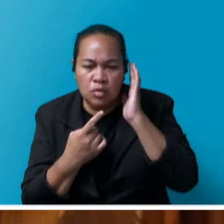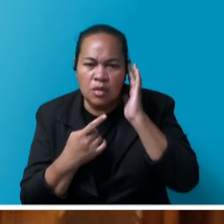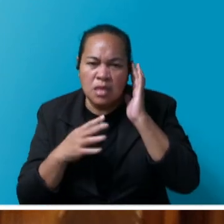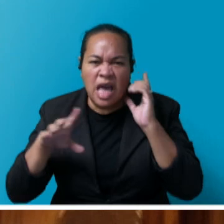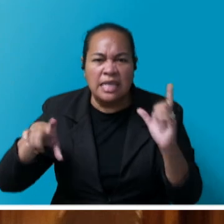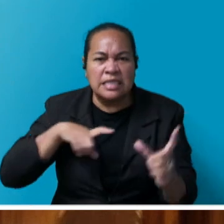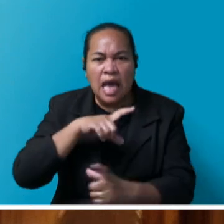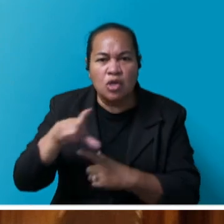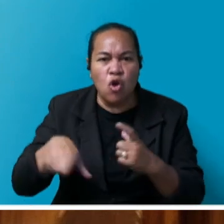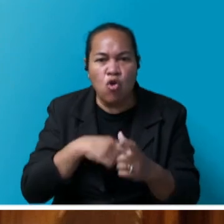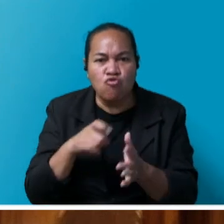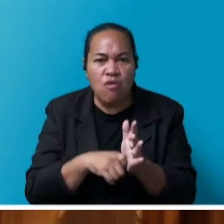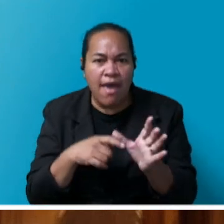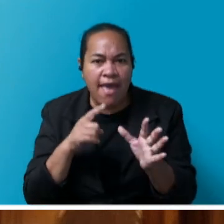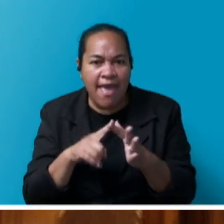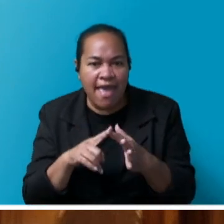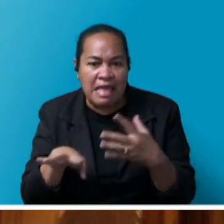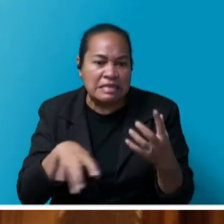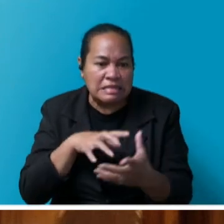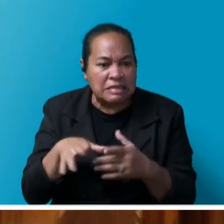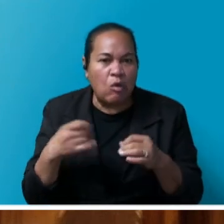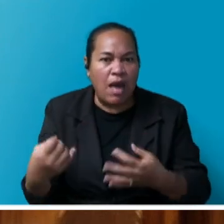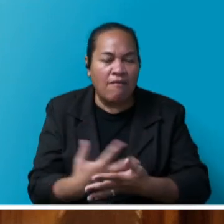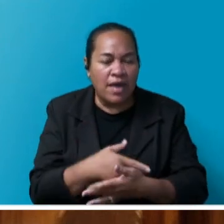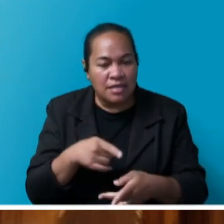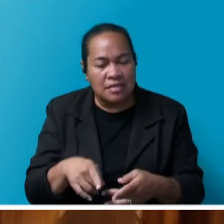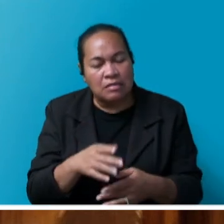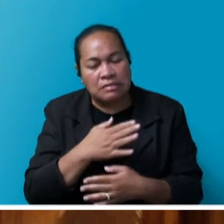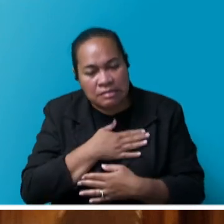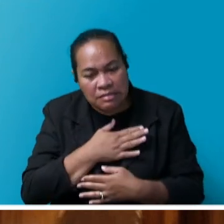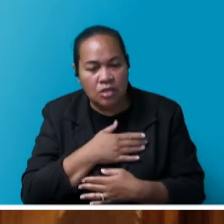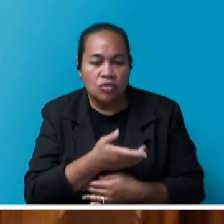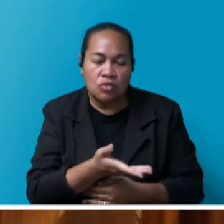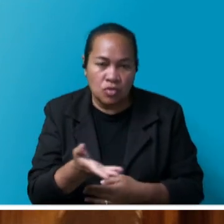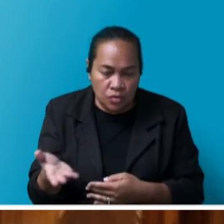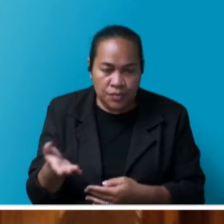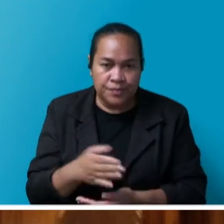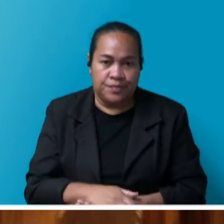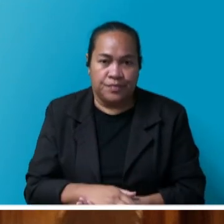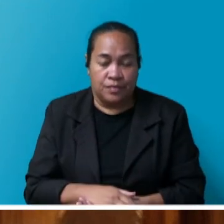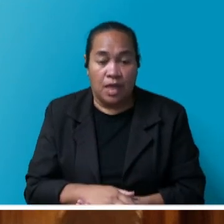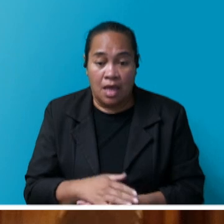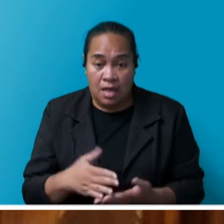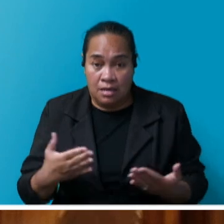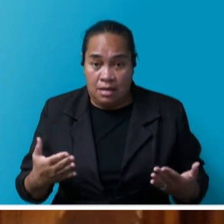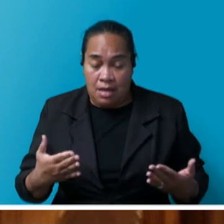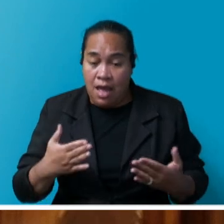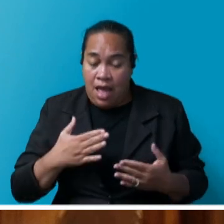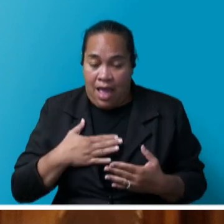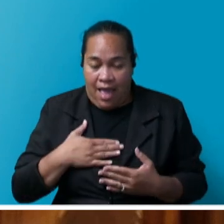Ray. Our hearts go out to these families and communities. Mr. Speaker, sir, my fellow citizens, I am